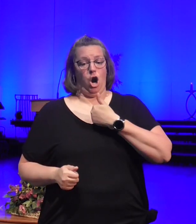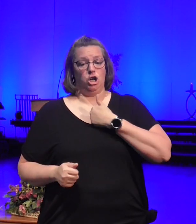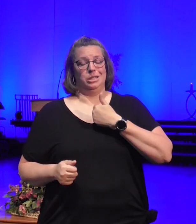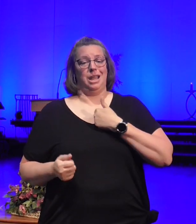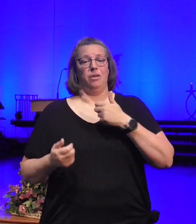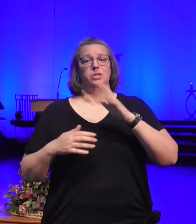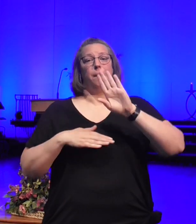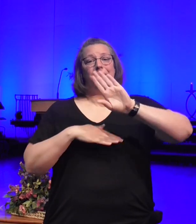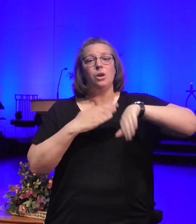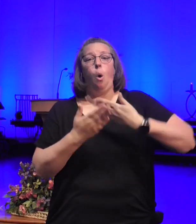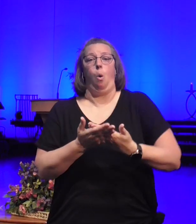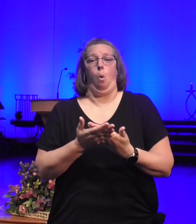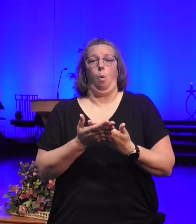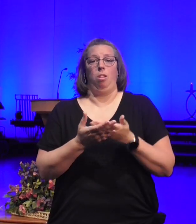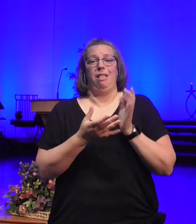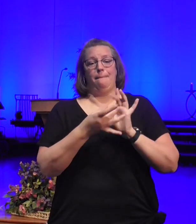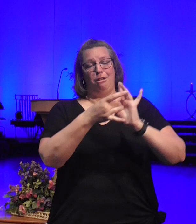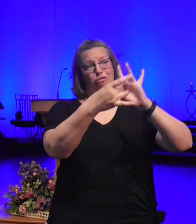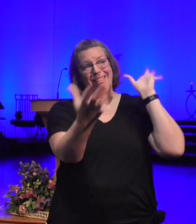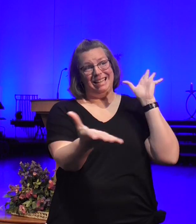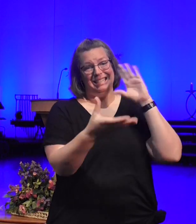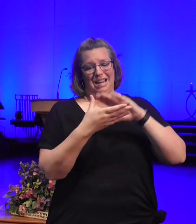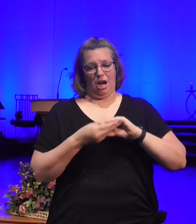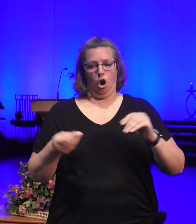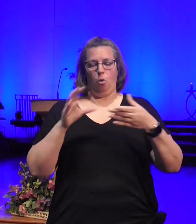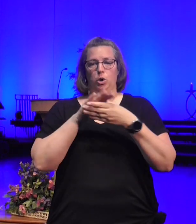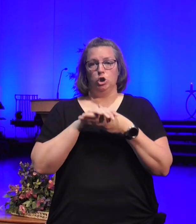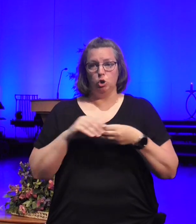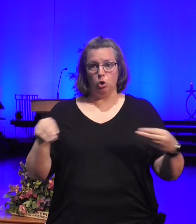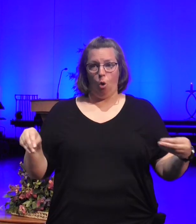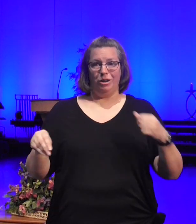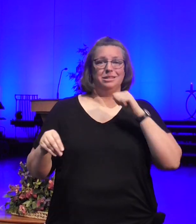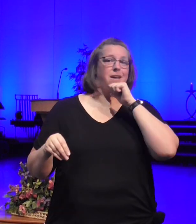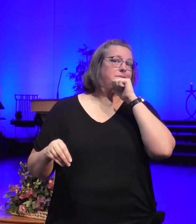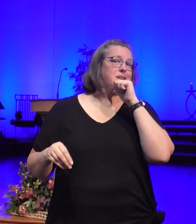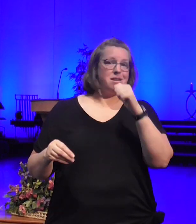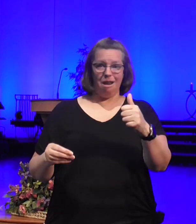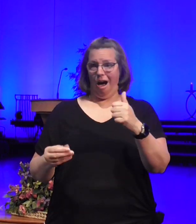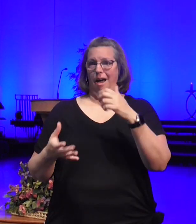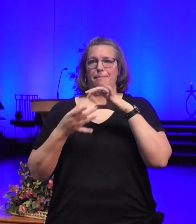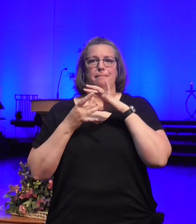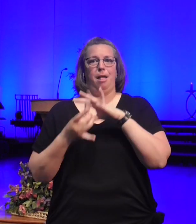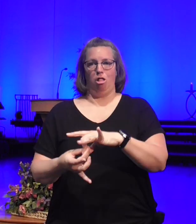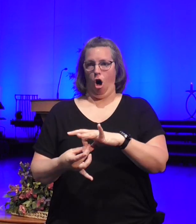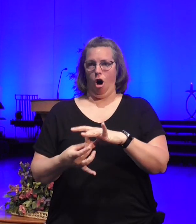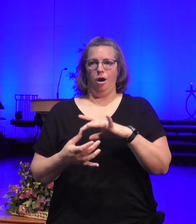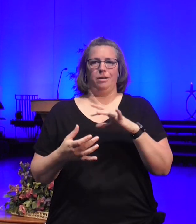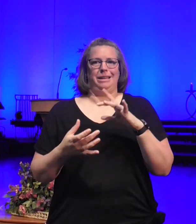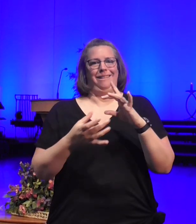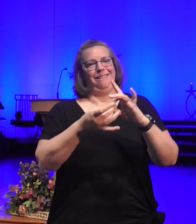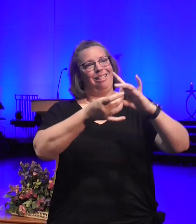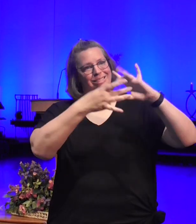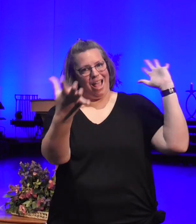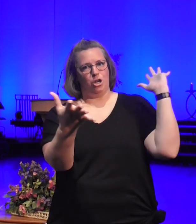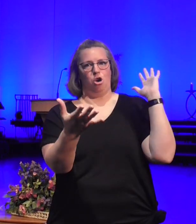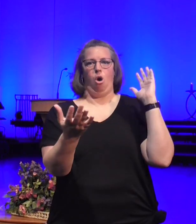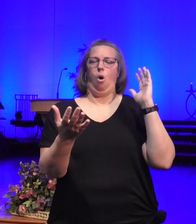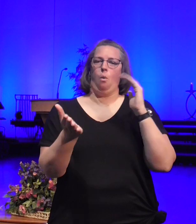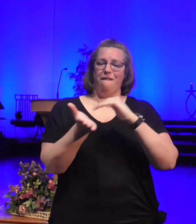by releasing our stories of not belonging, letting them go,